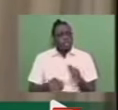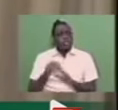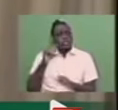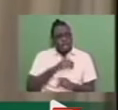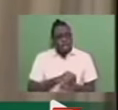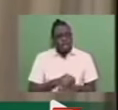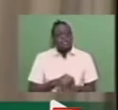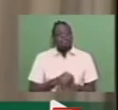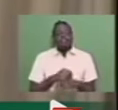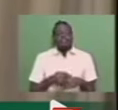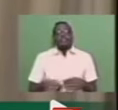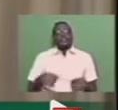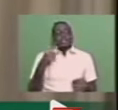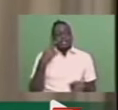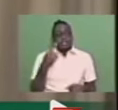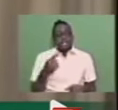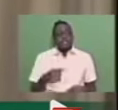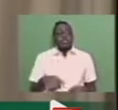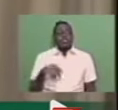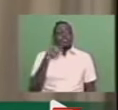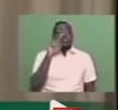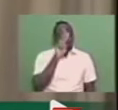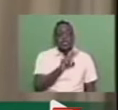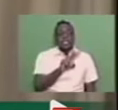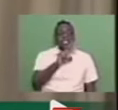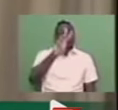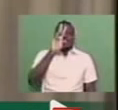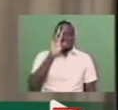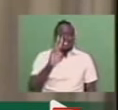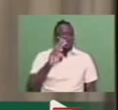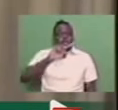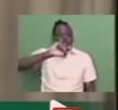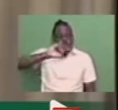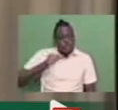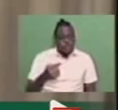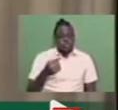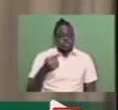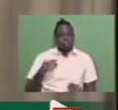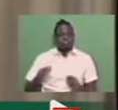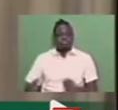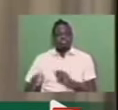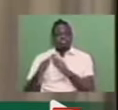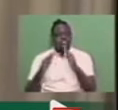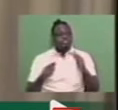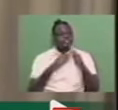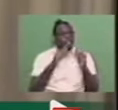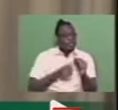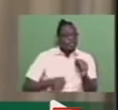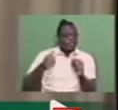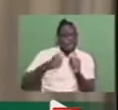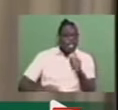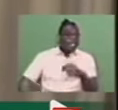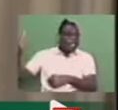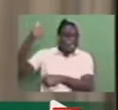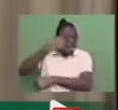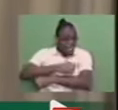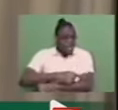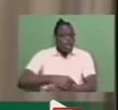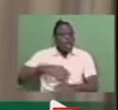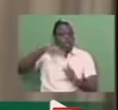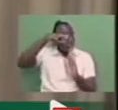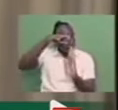55,685 barrels per day. That is the lowest production since the 1950s. The lowest production since